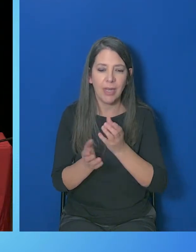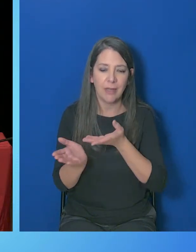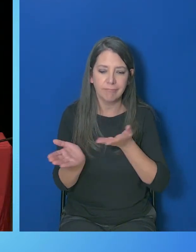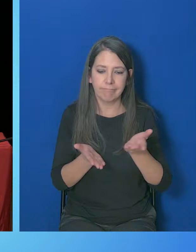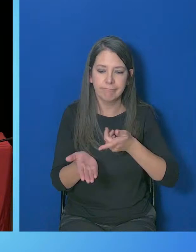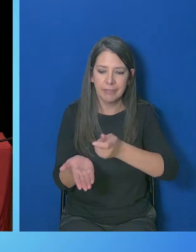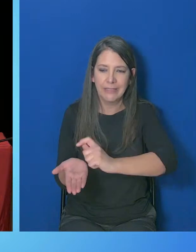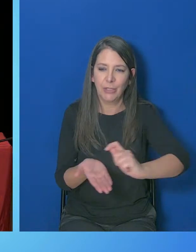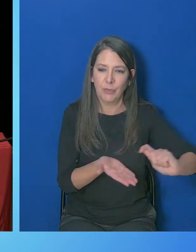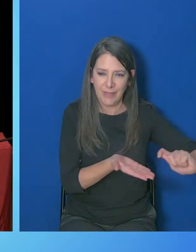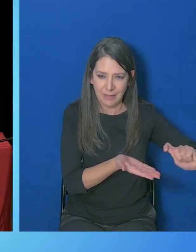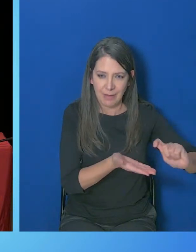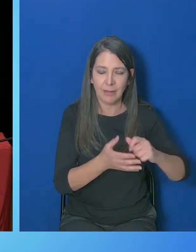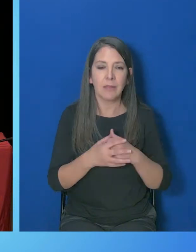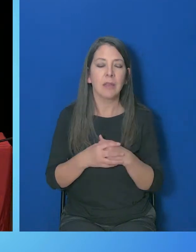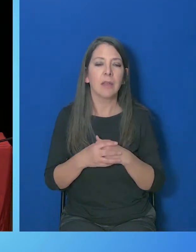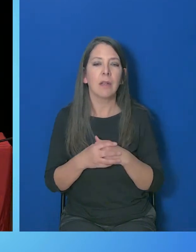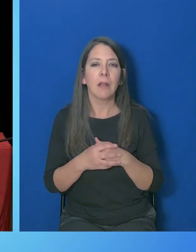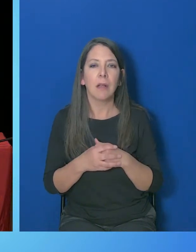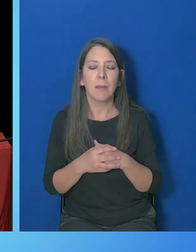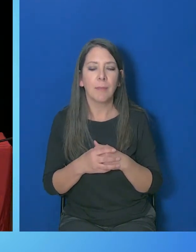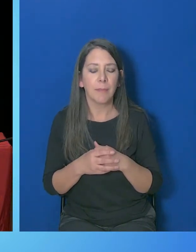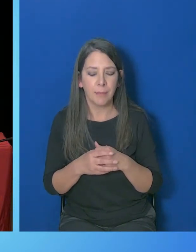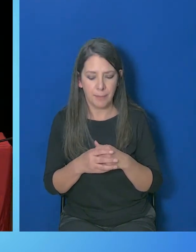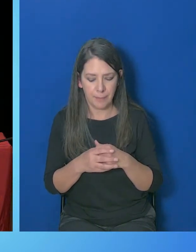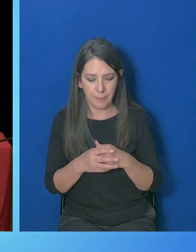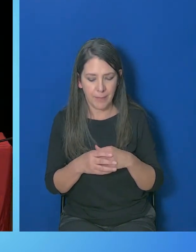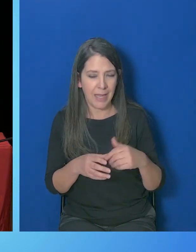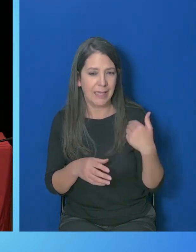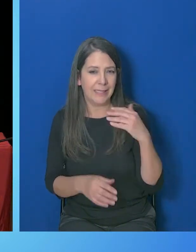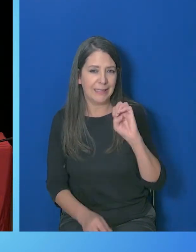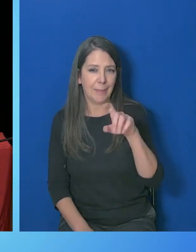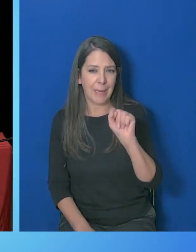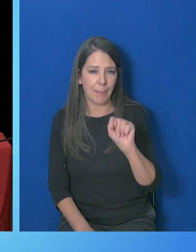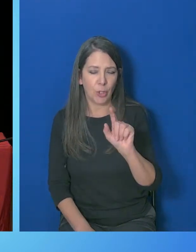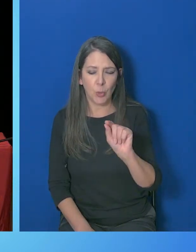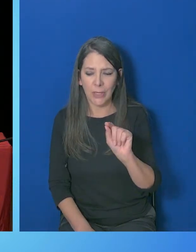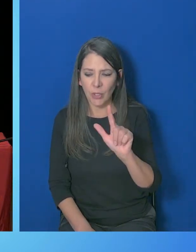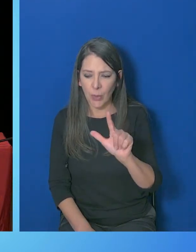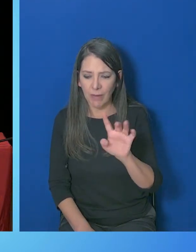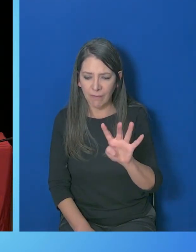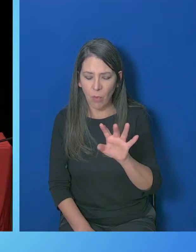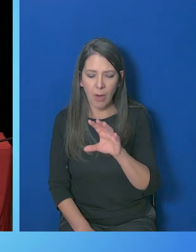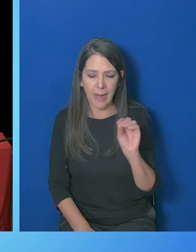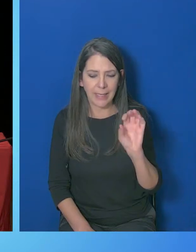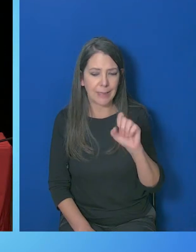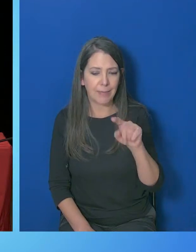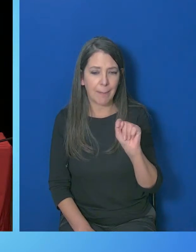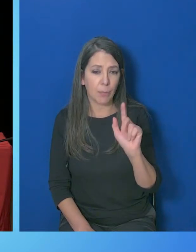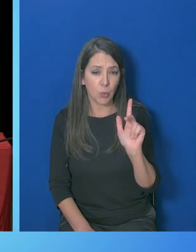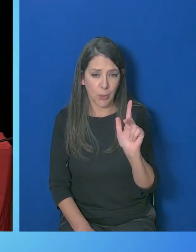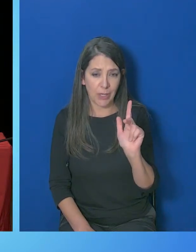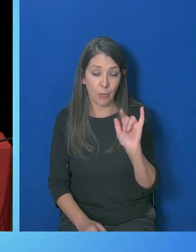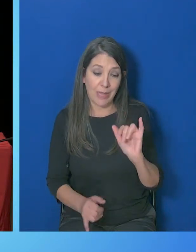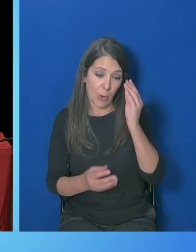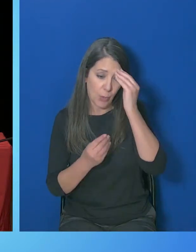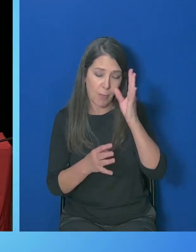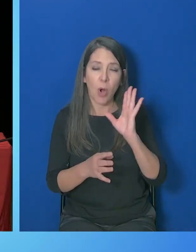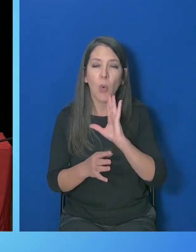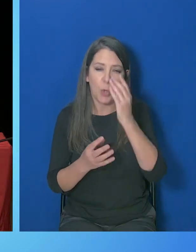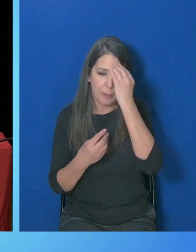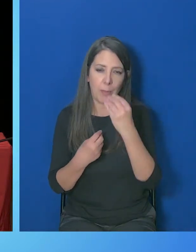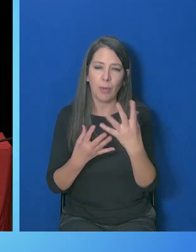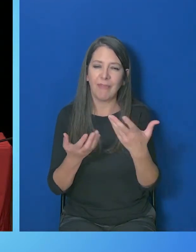business services, the budget and financial report for September 2024 and 2023 will be